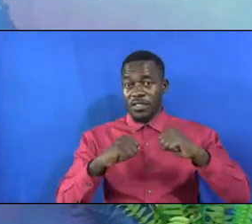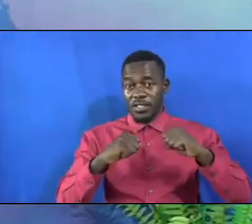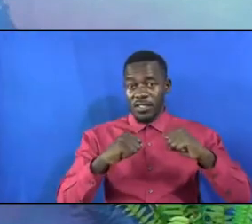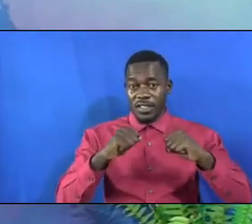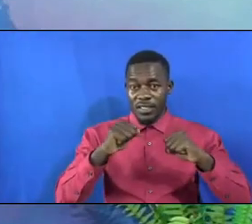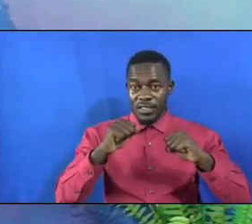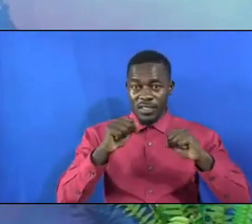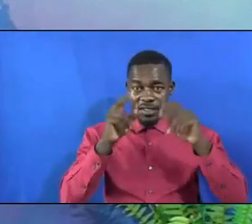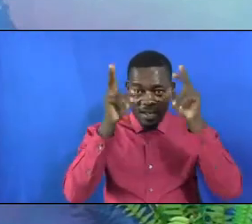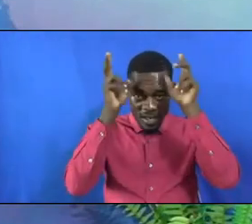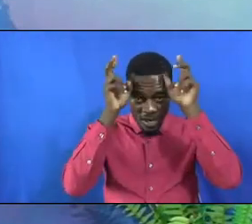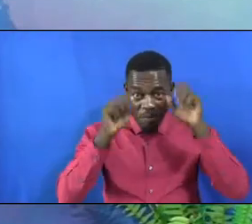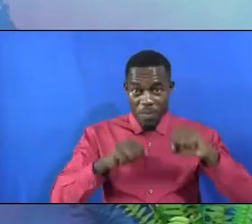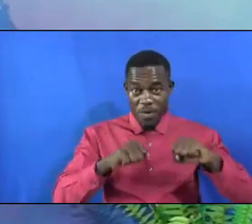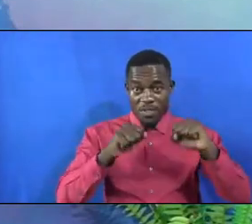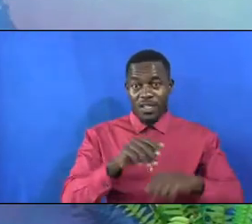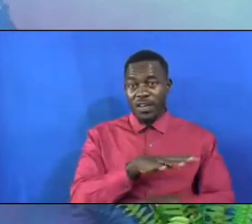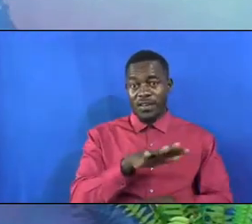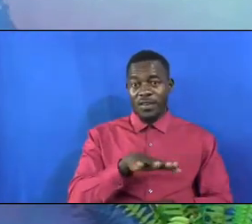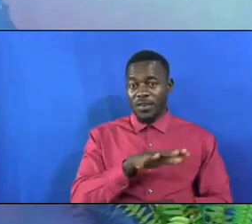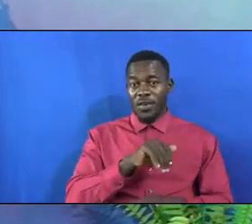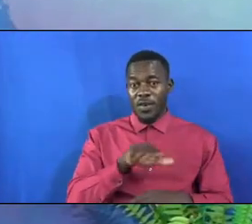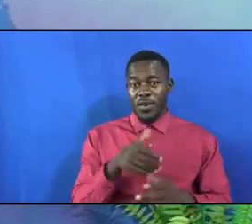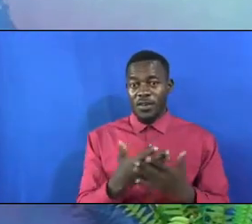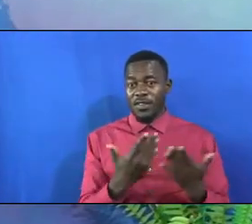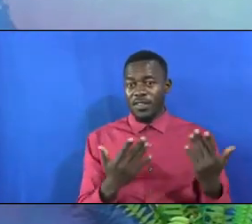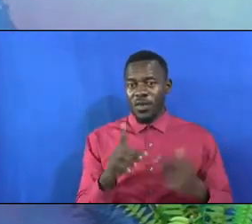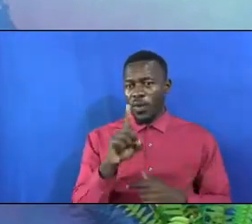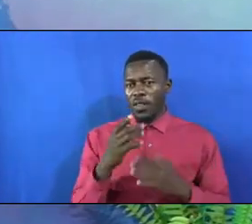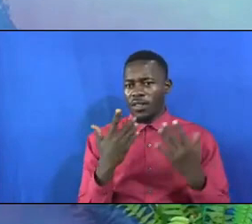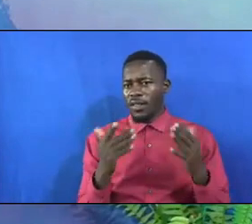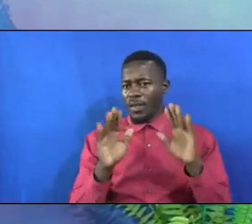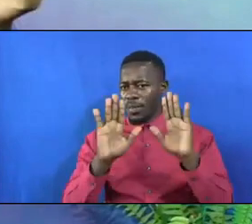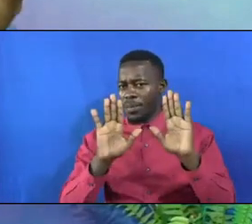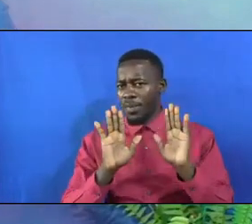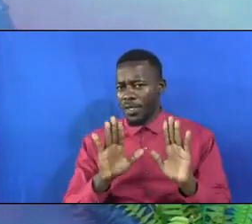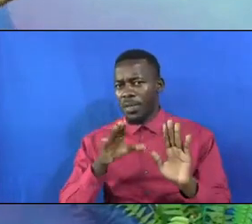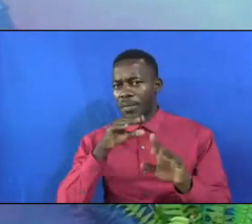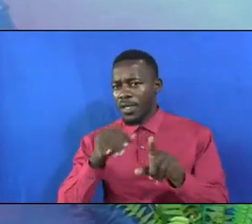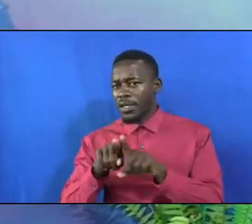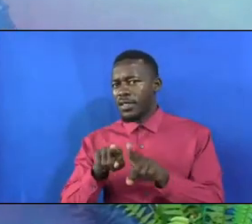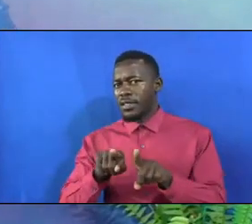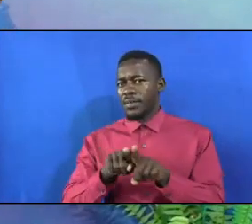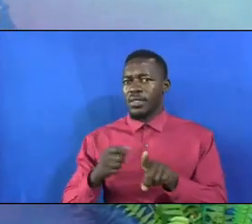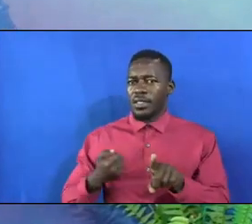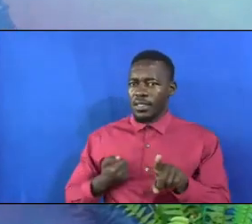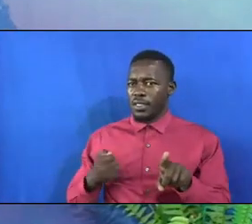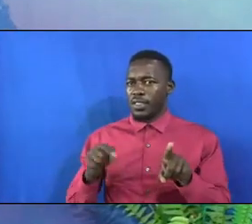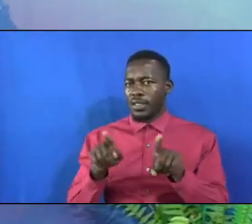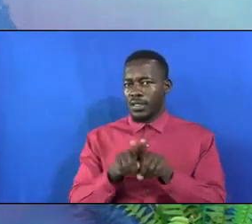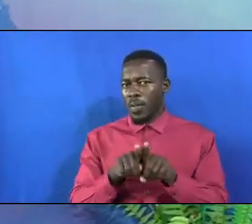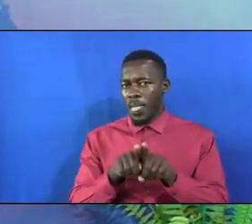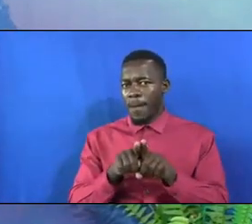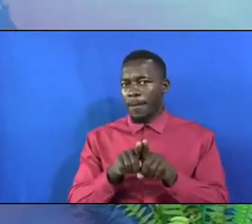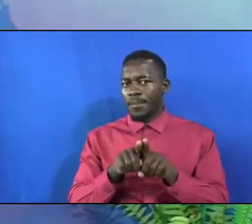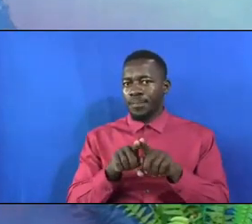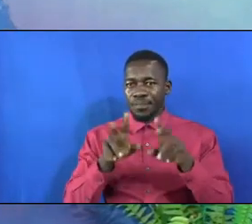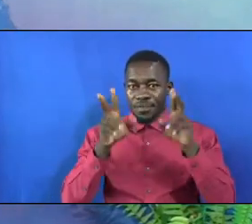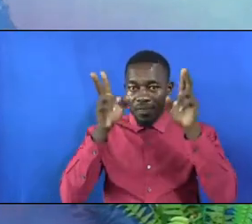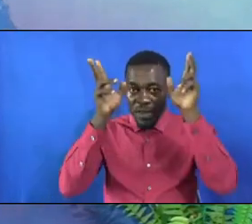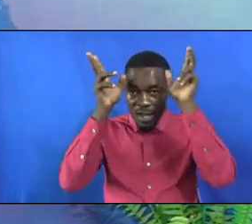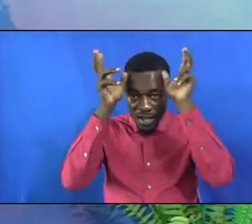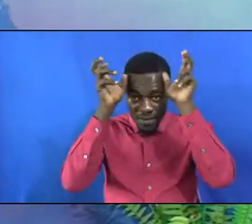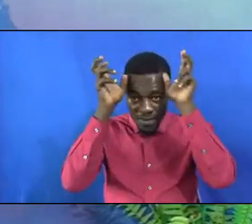this. And, you know, one thing I want to tell you, my brothers and sisters, the devil does not give